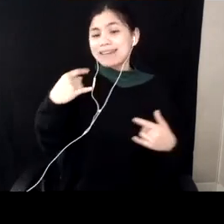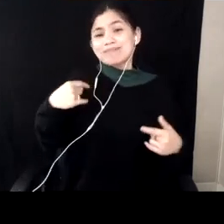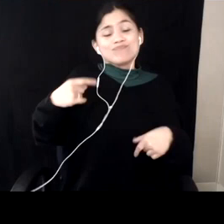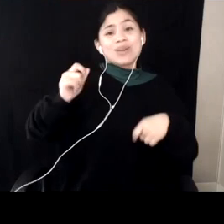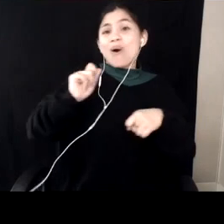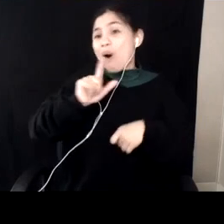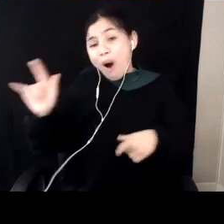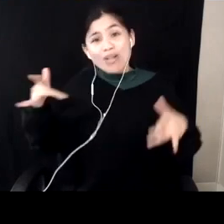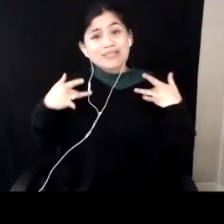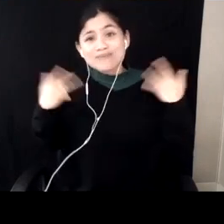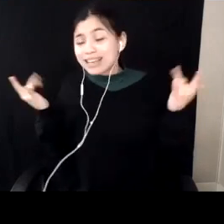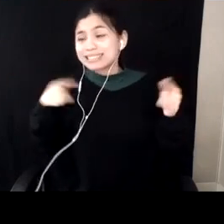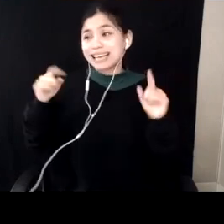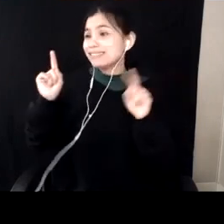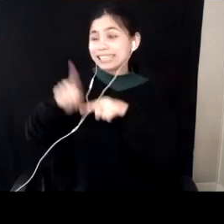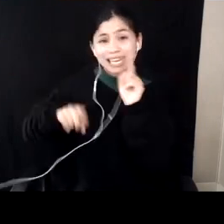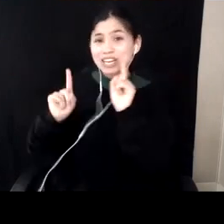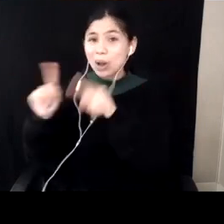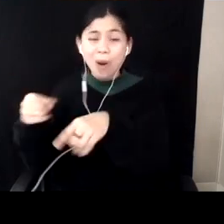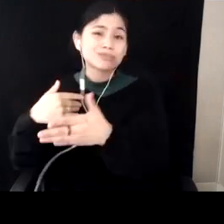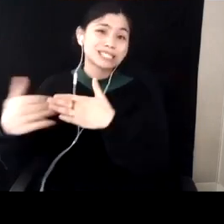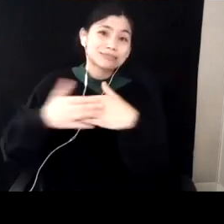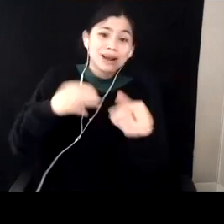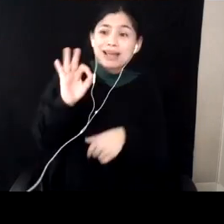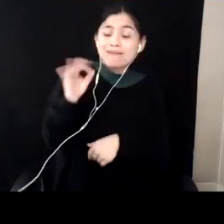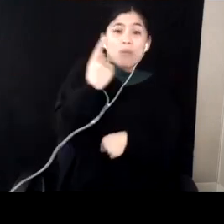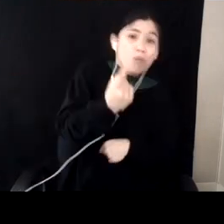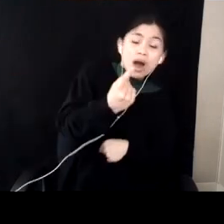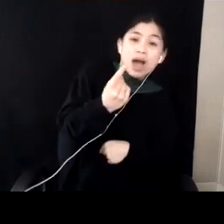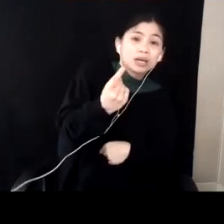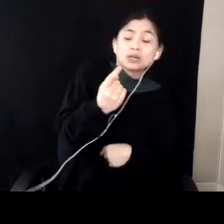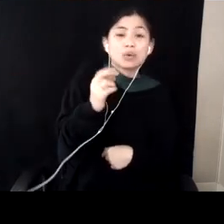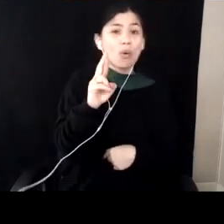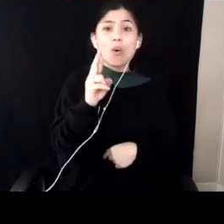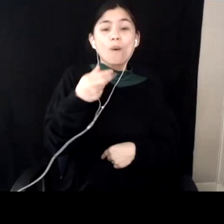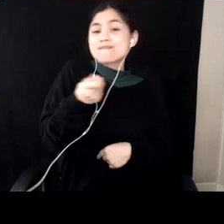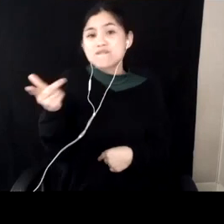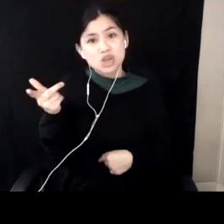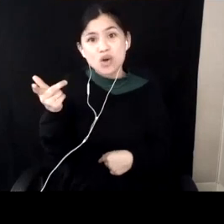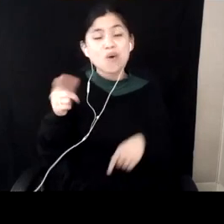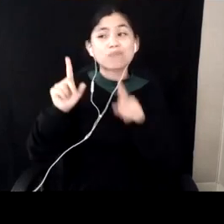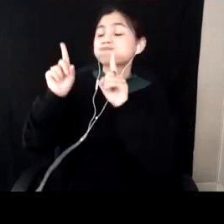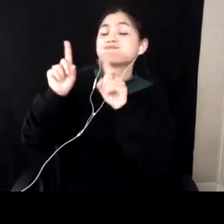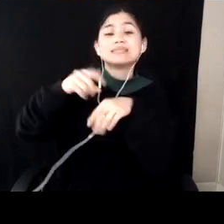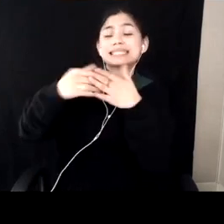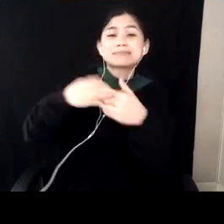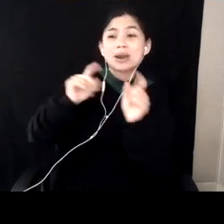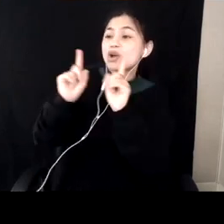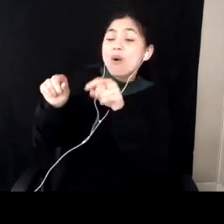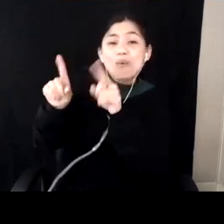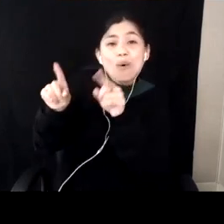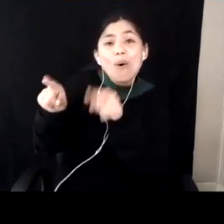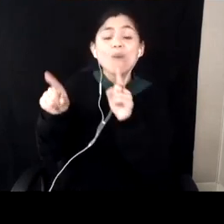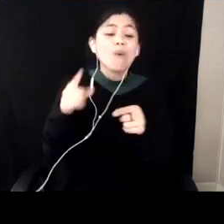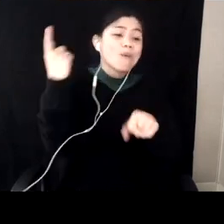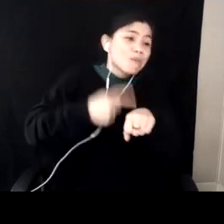really doesn't matter. One makes a difference. So go as much as you can or as little as you